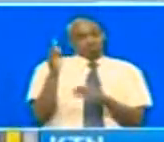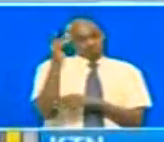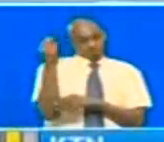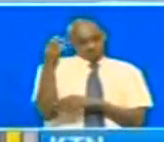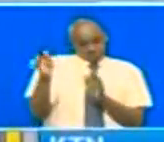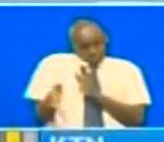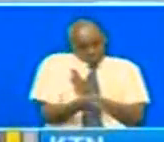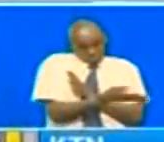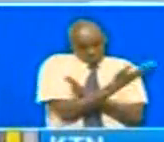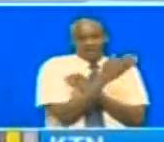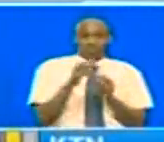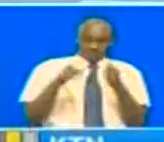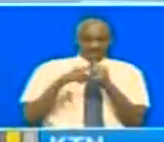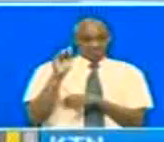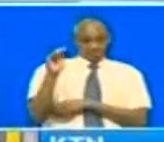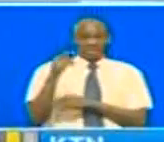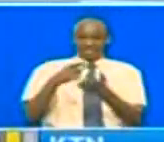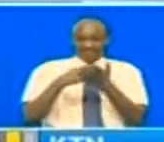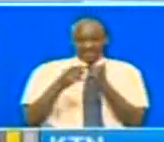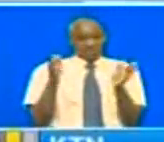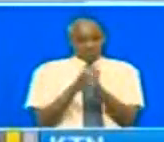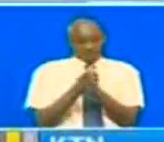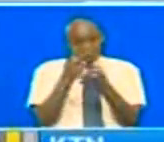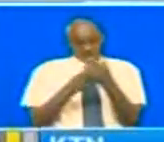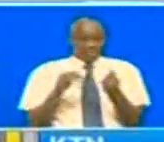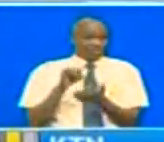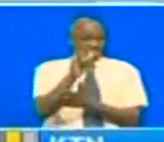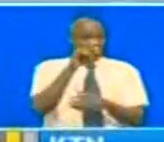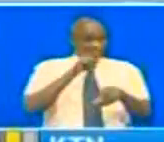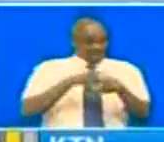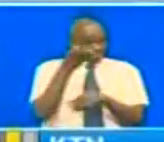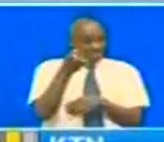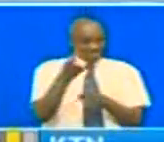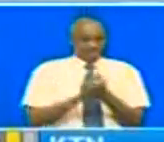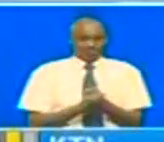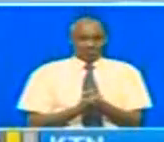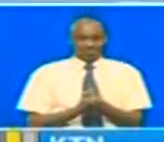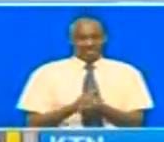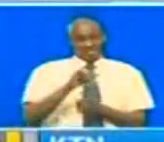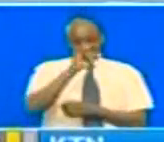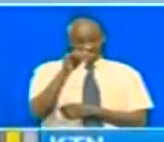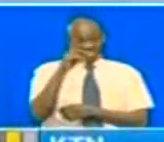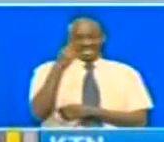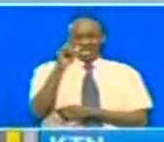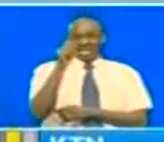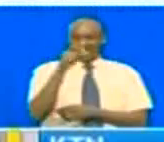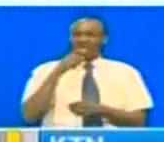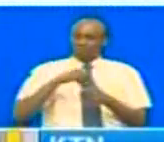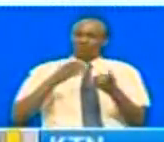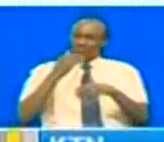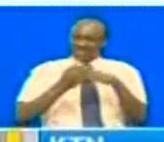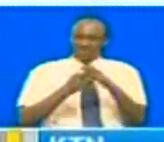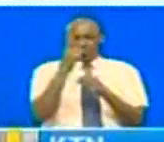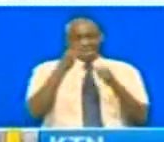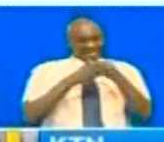that it had already had discussions with all airlines operating at JKIA. JKIA was built in 1978